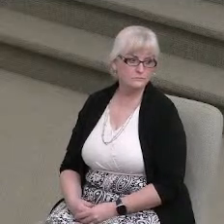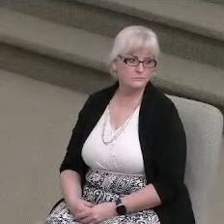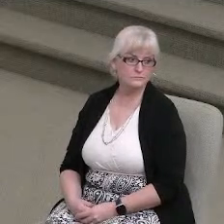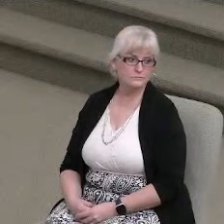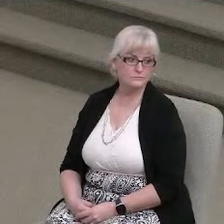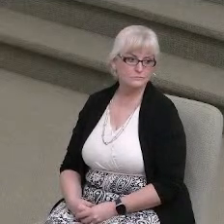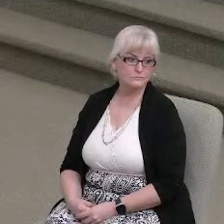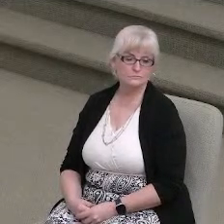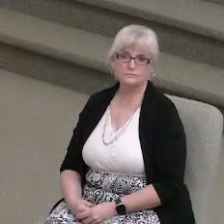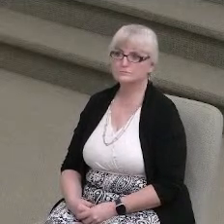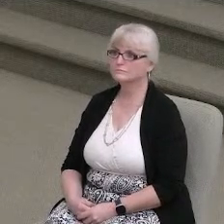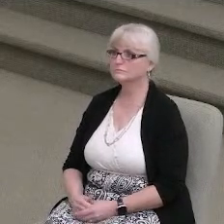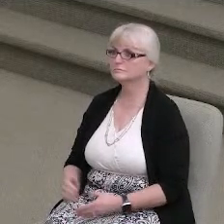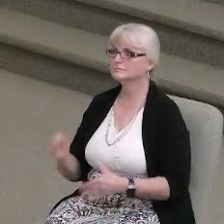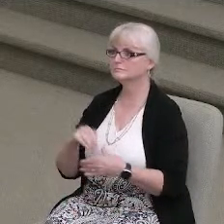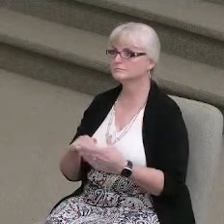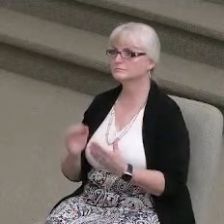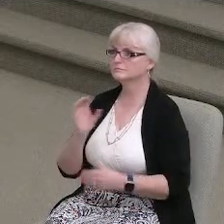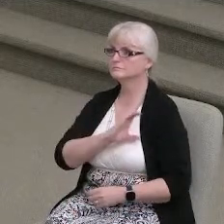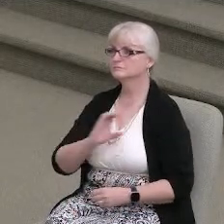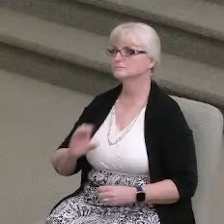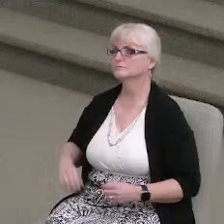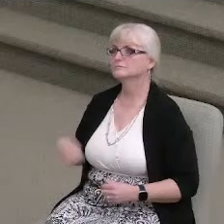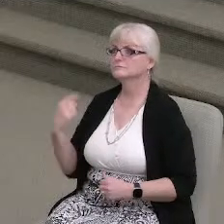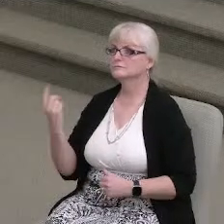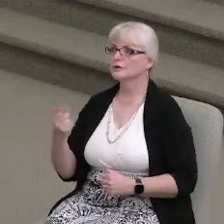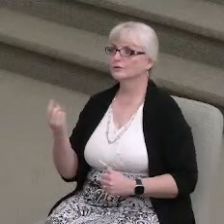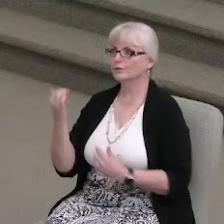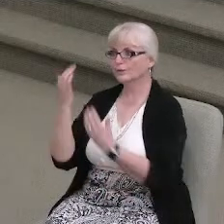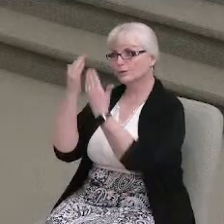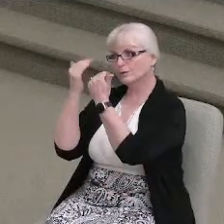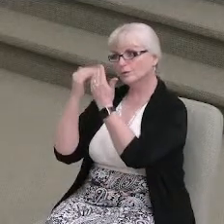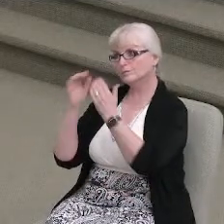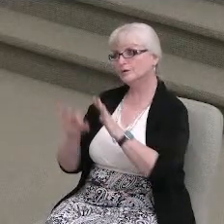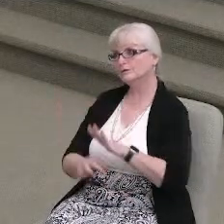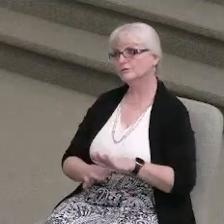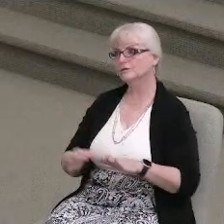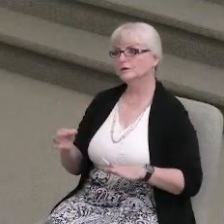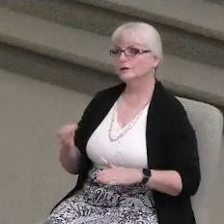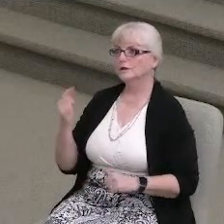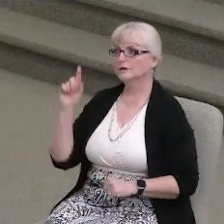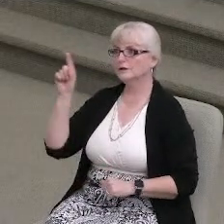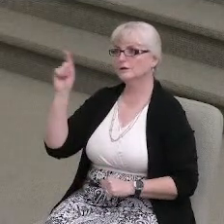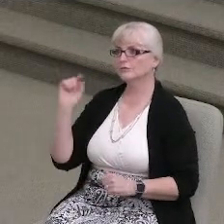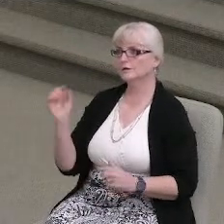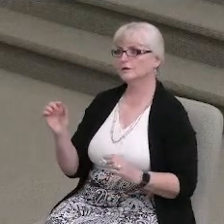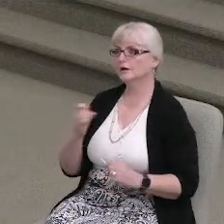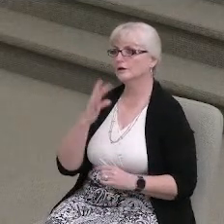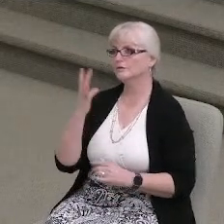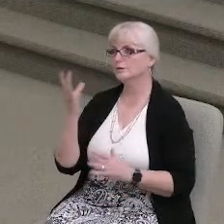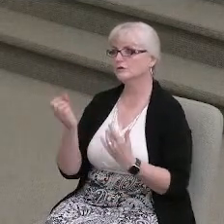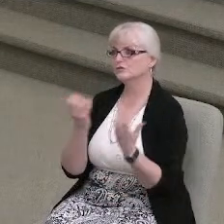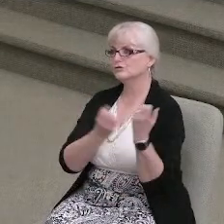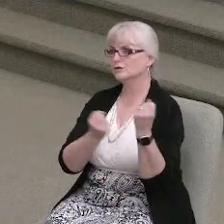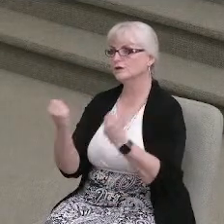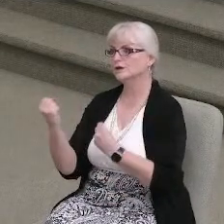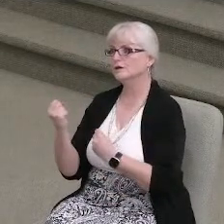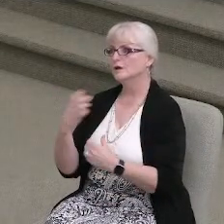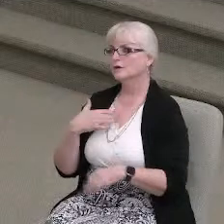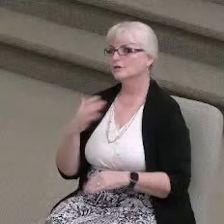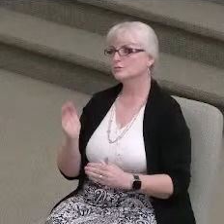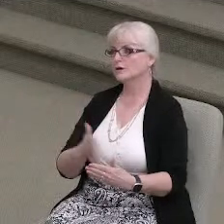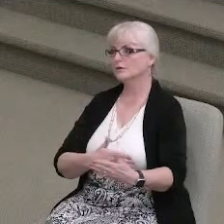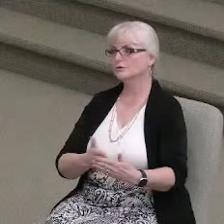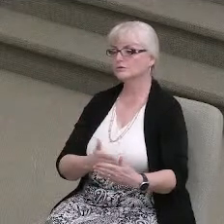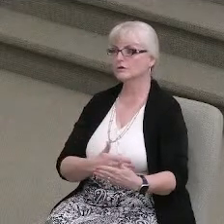In Christ alone, my hope is found. is my light, my